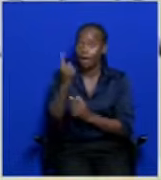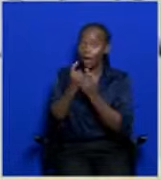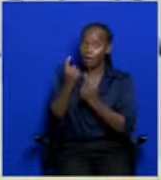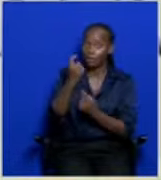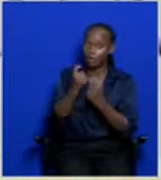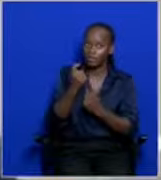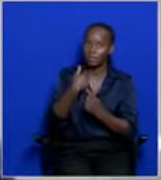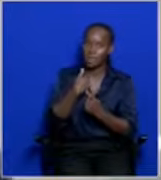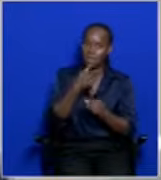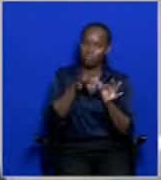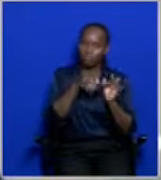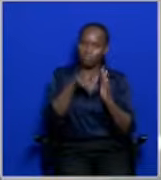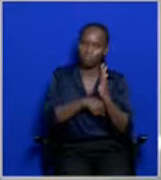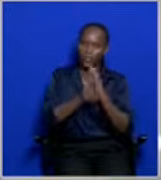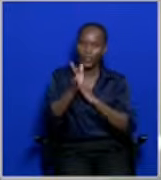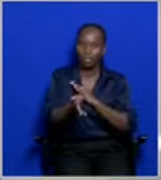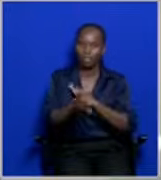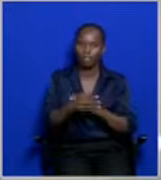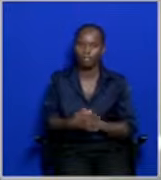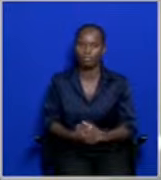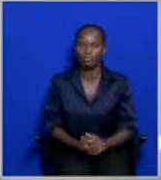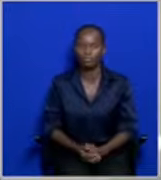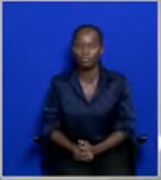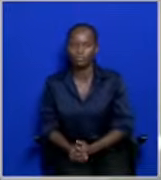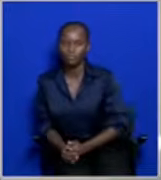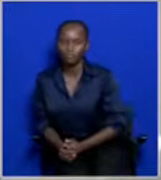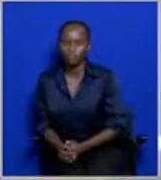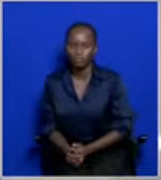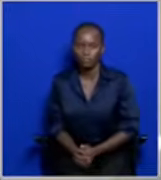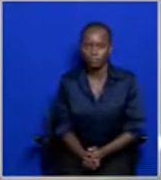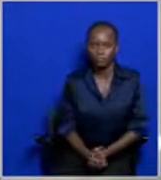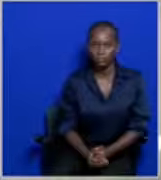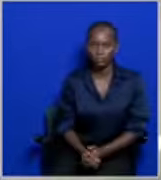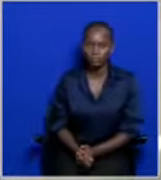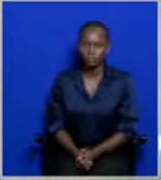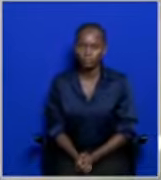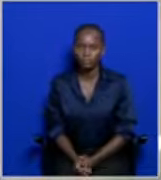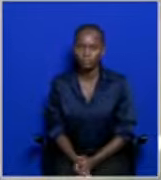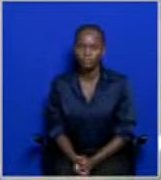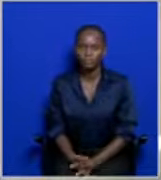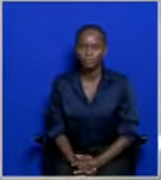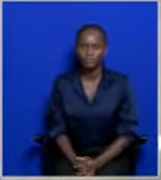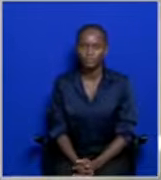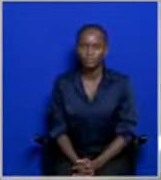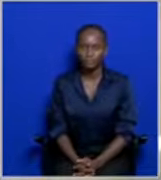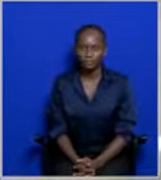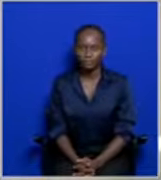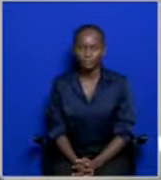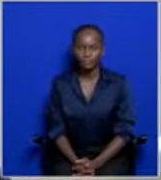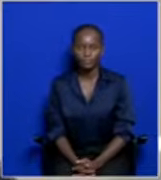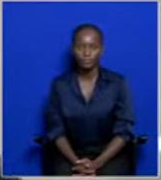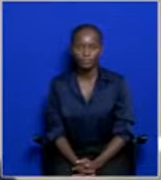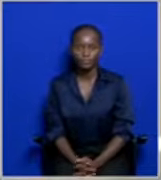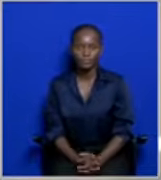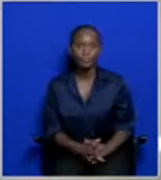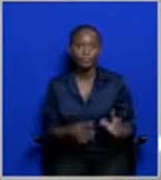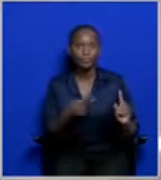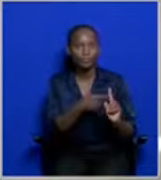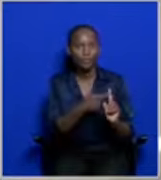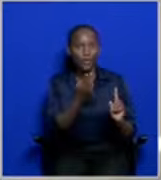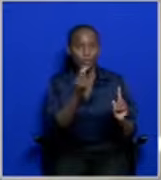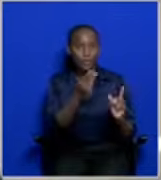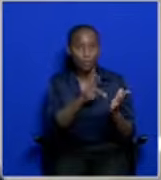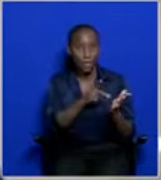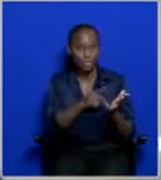you. Thank you. Have you found your, Mr. Magagula does have the new pages 248.1, the